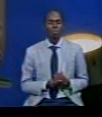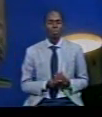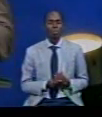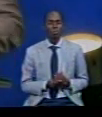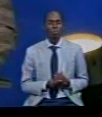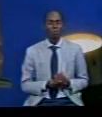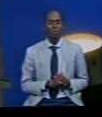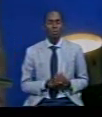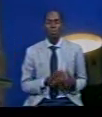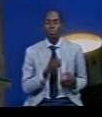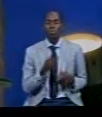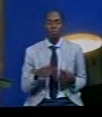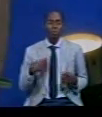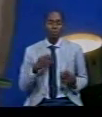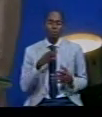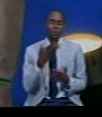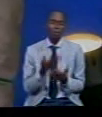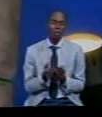When we get to River Jordan,